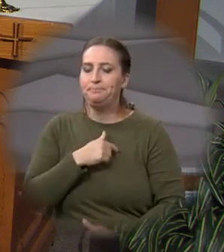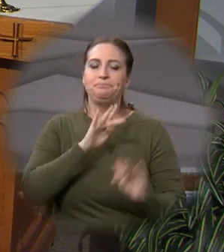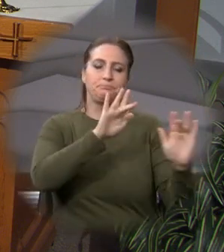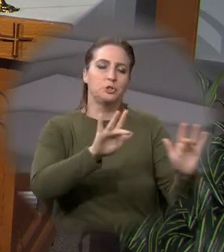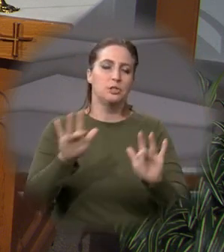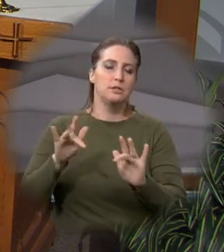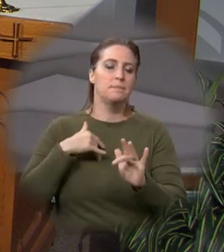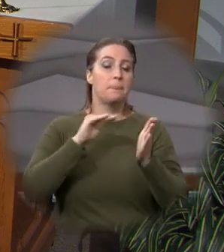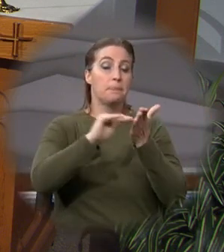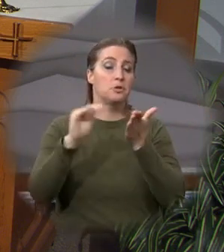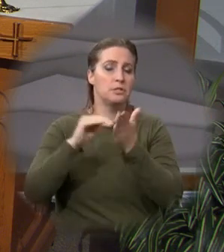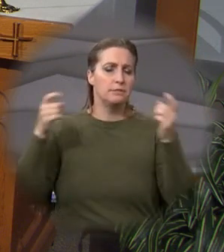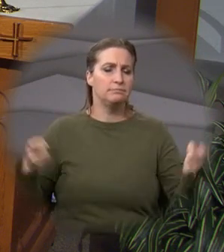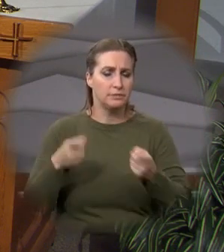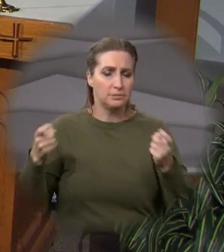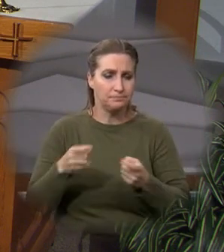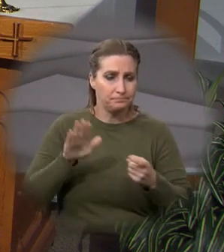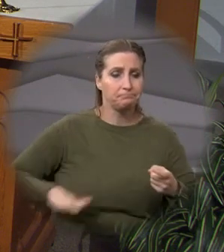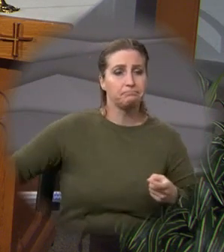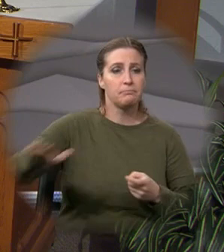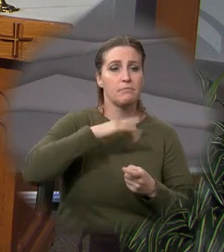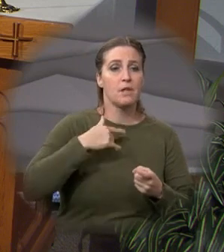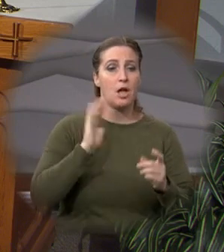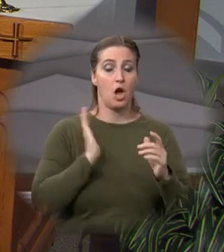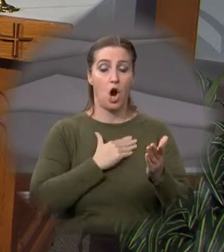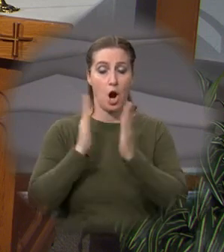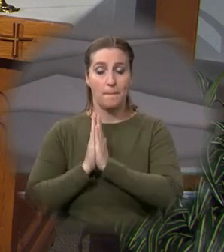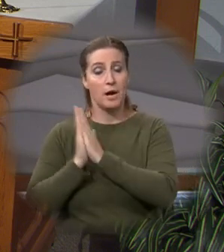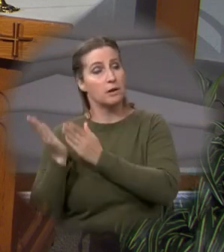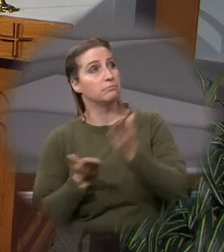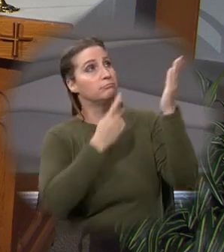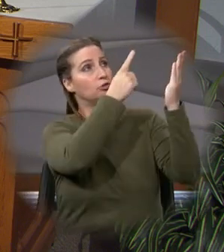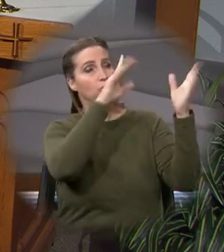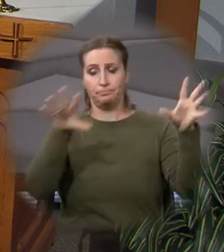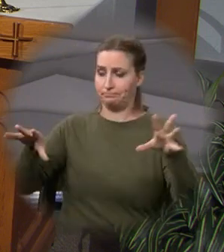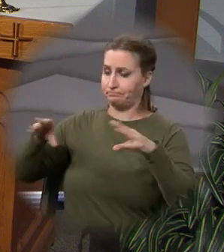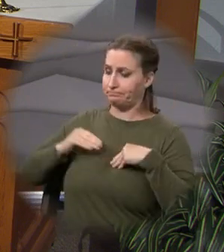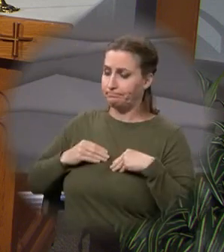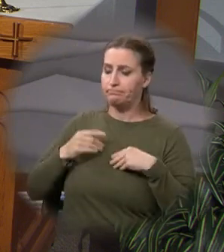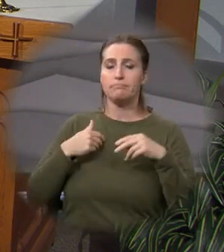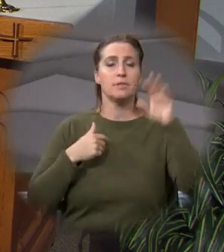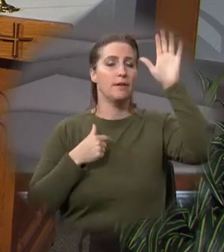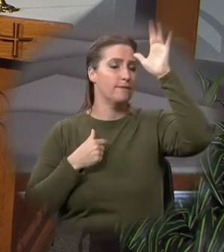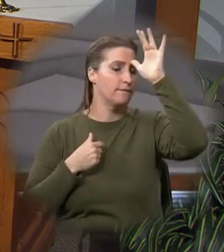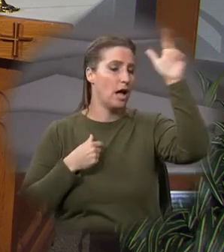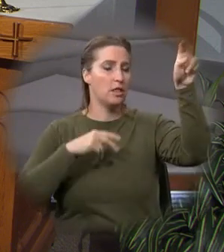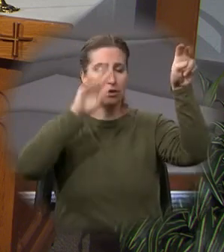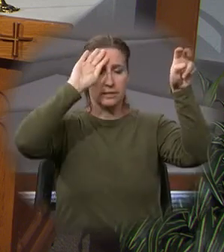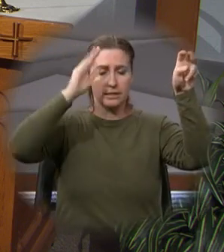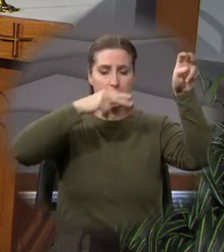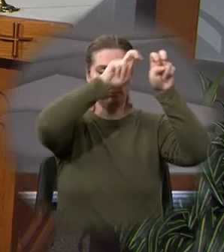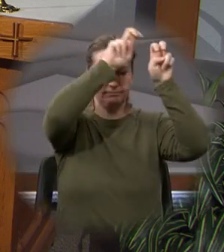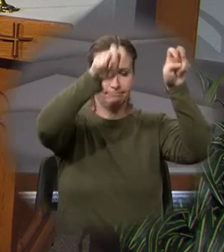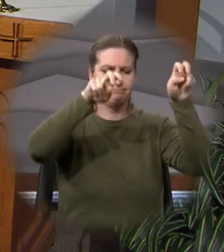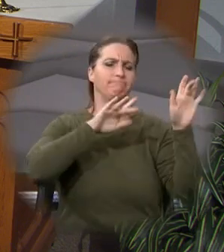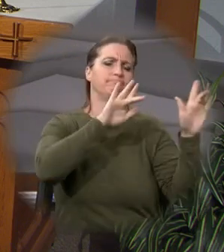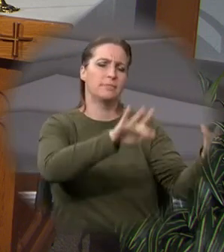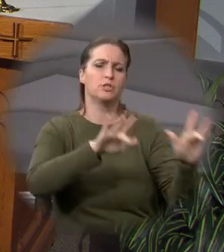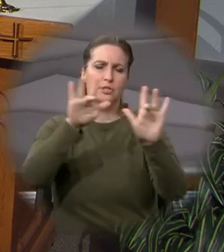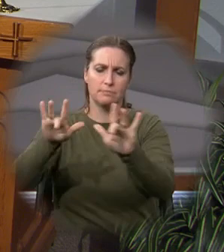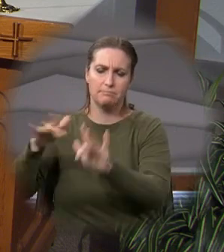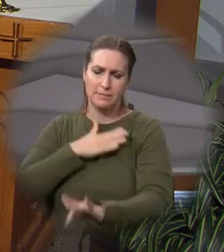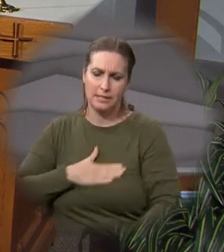You take away the sins of the world, receive our prayer. You are seated at the right hand of the Father, have mercy on